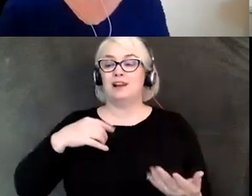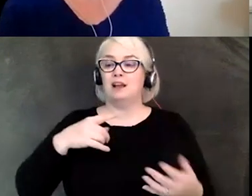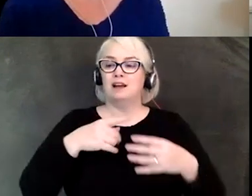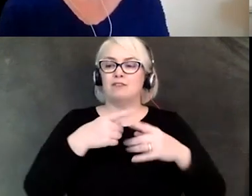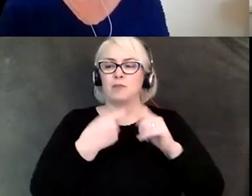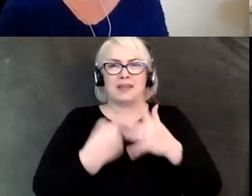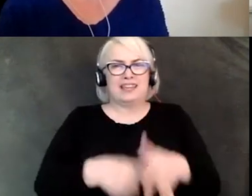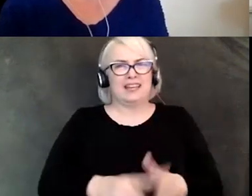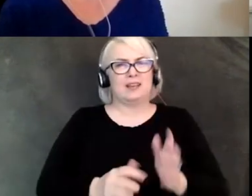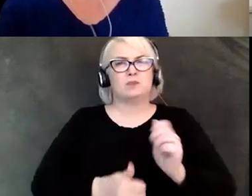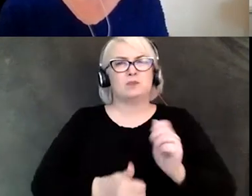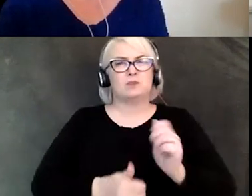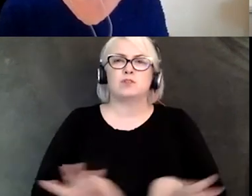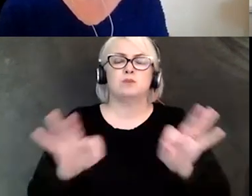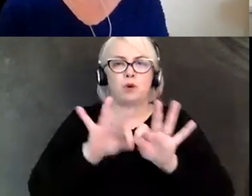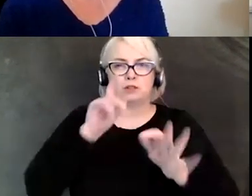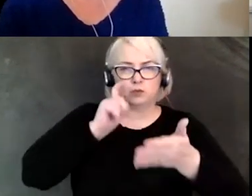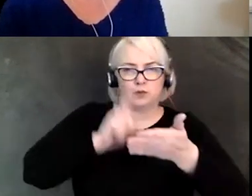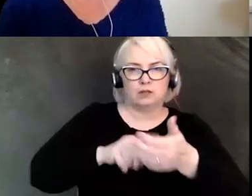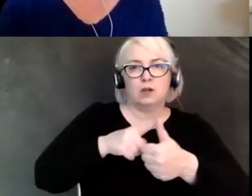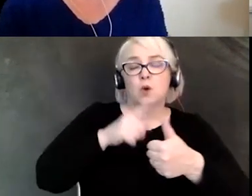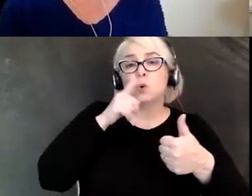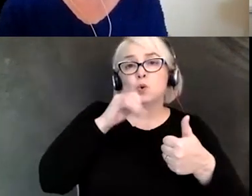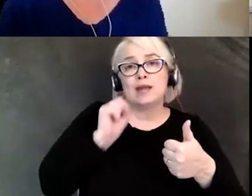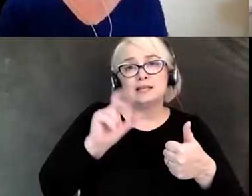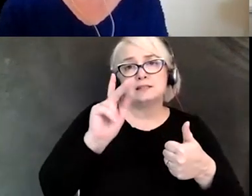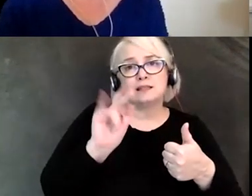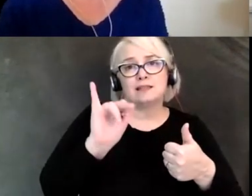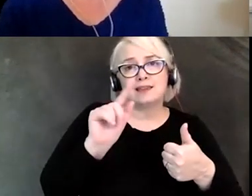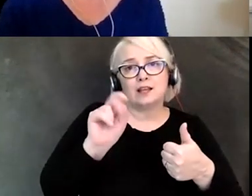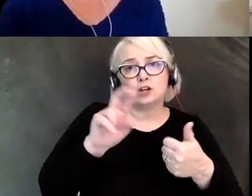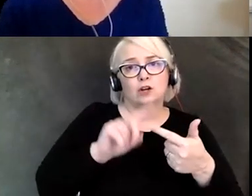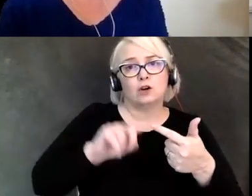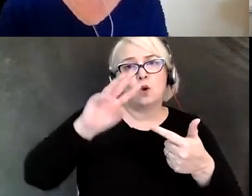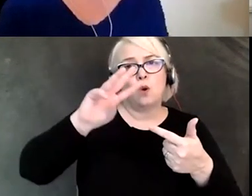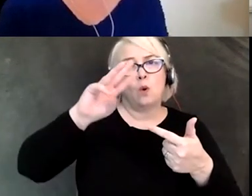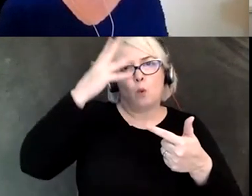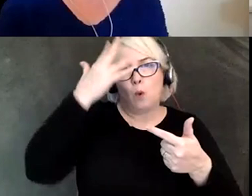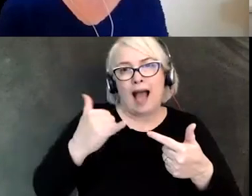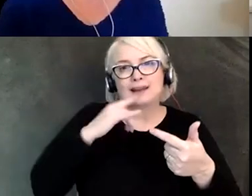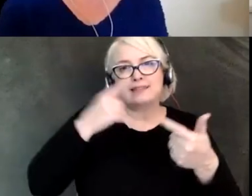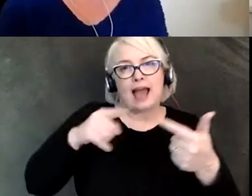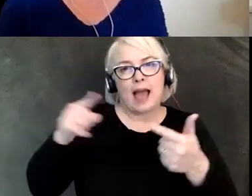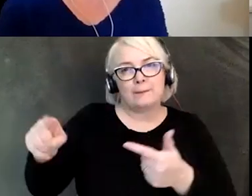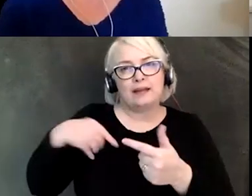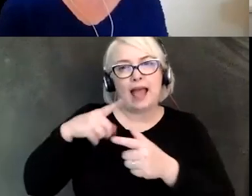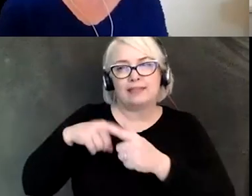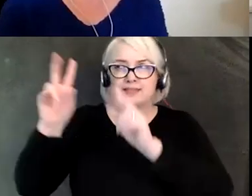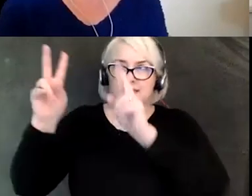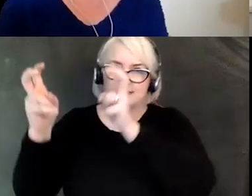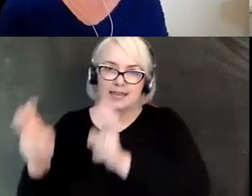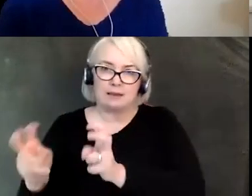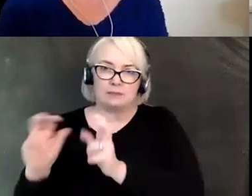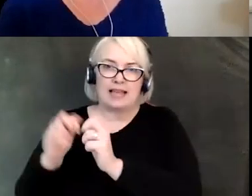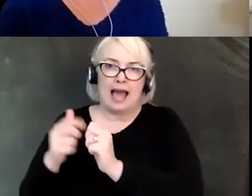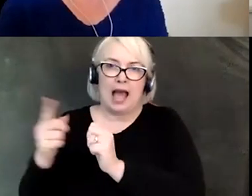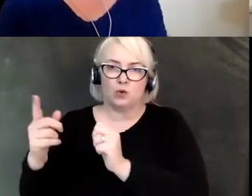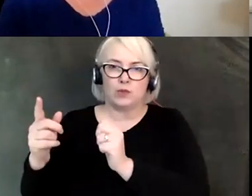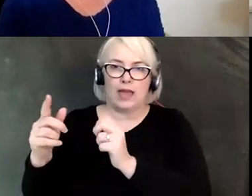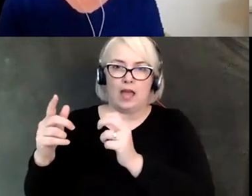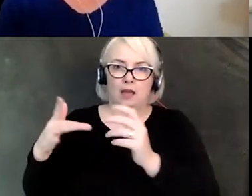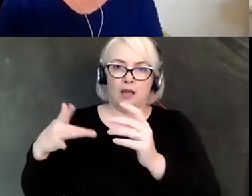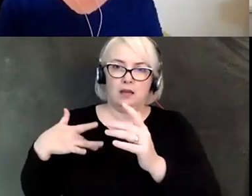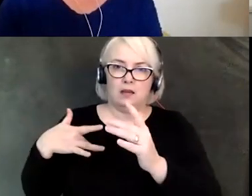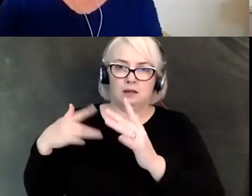identify like who the killer was, why it happened. And then the themes of that, how do they resonate with Mare? I think the most important thing was this,